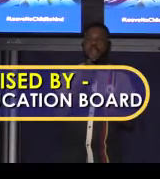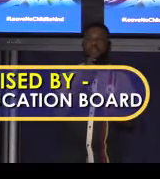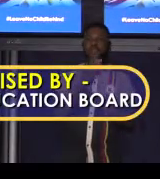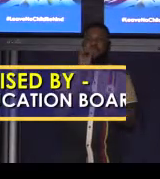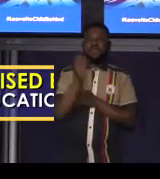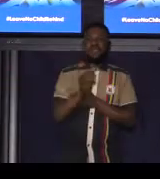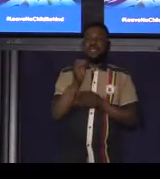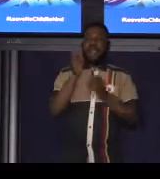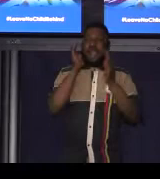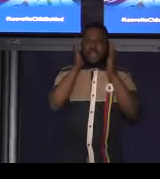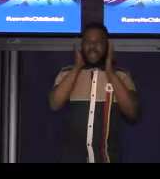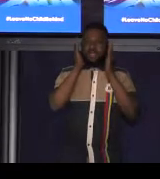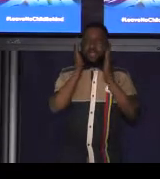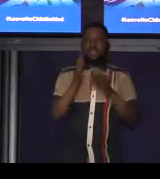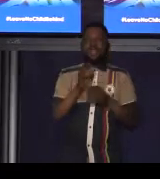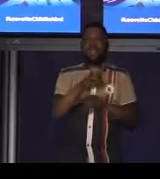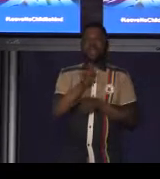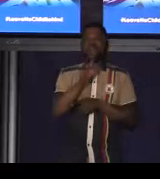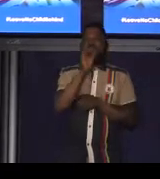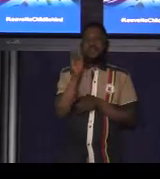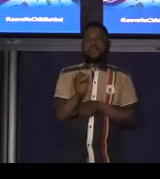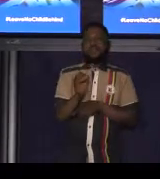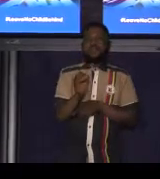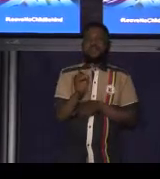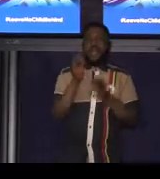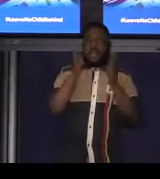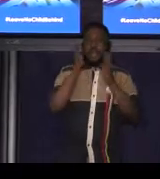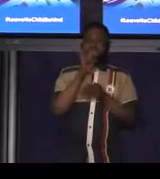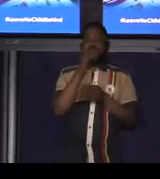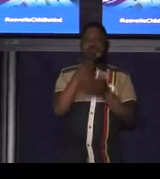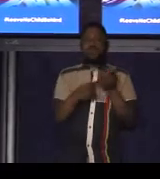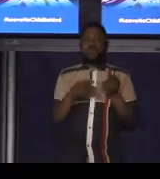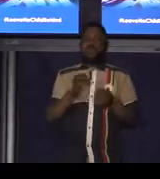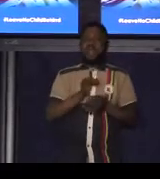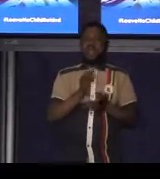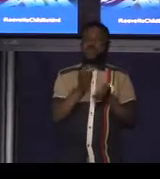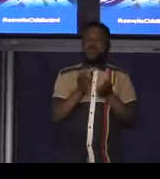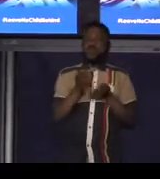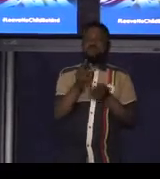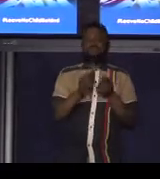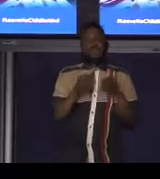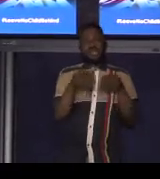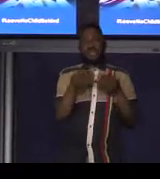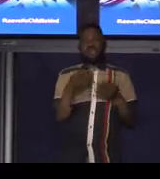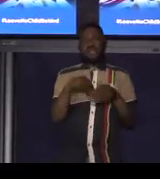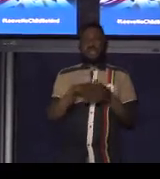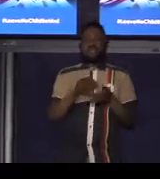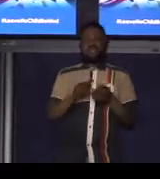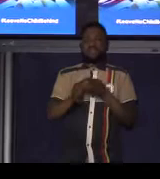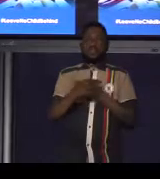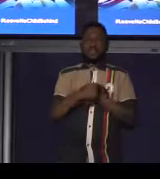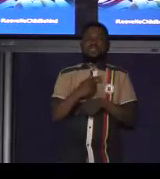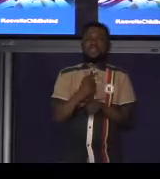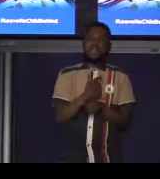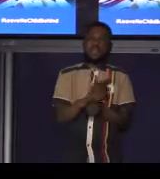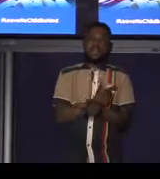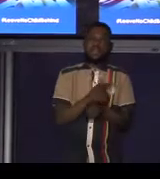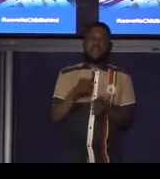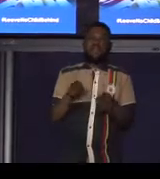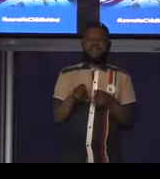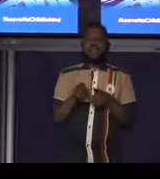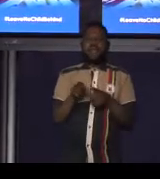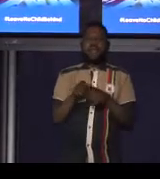Excellent. 100% attention. 100% attention, as usual, is what I want you to give me in today's